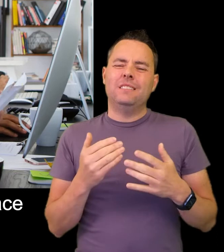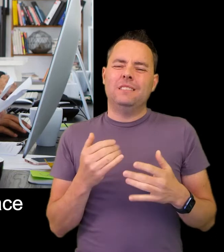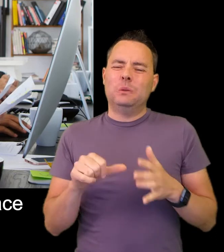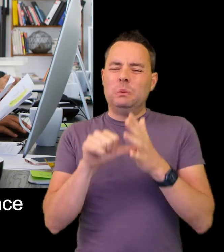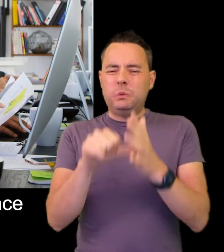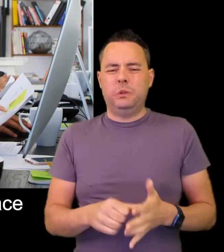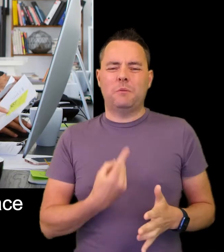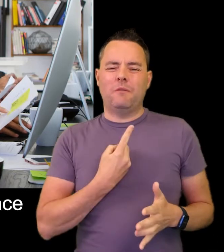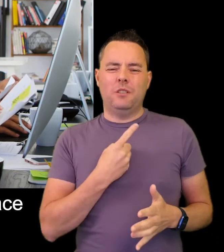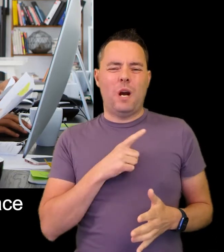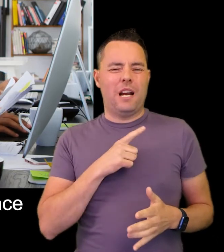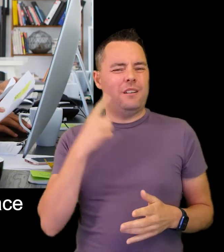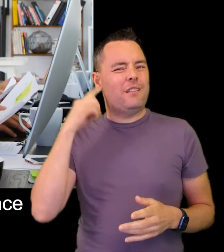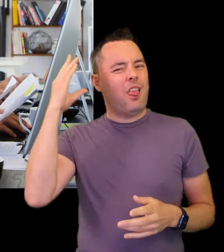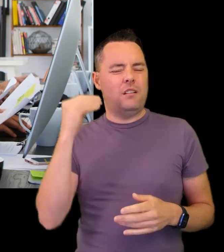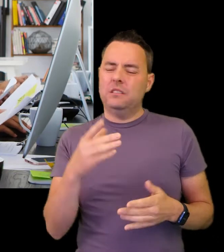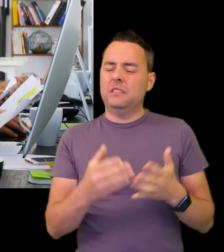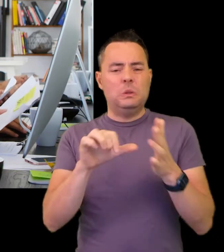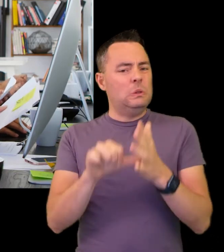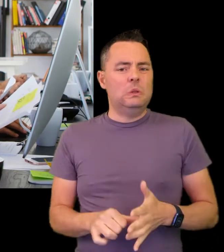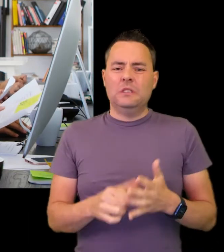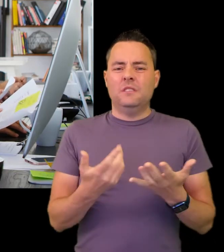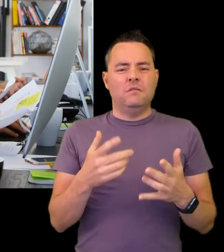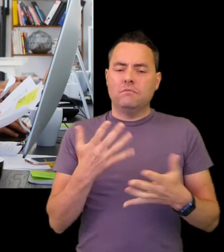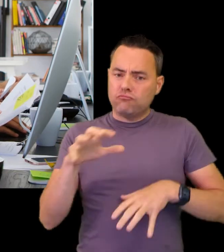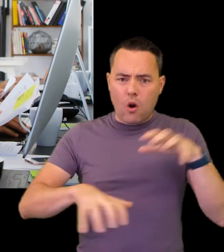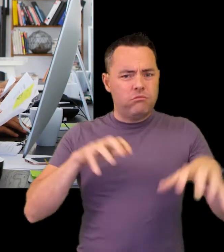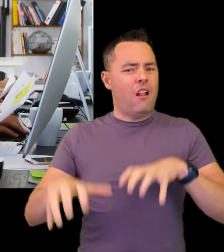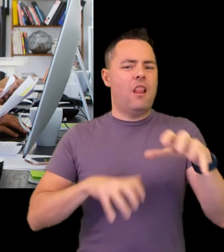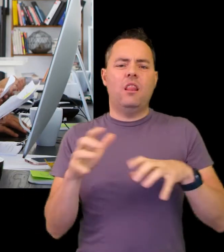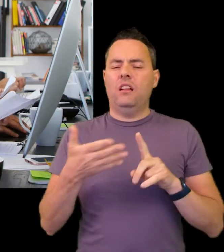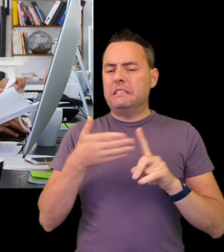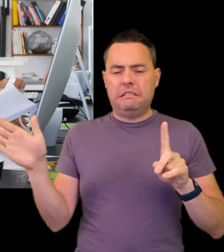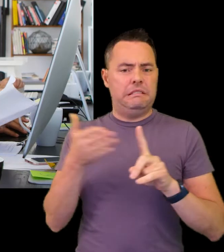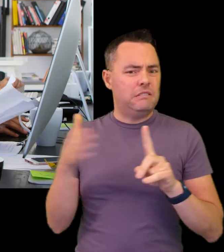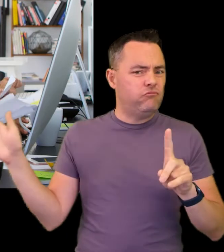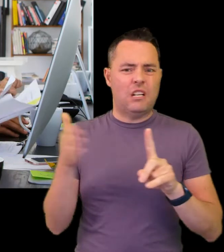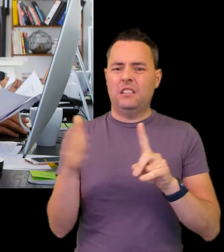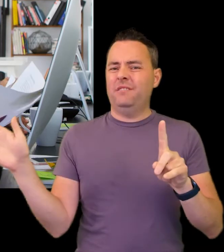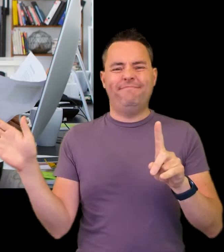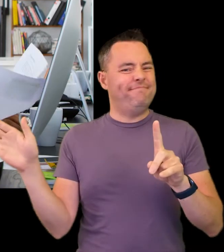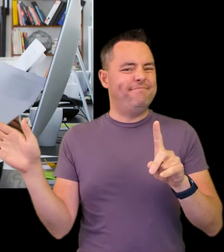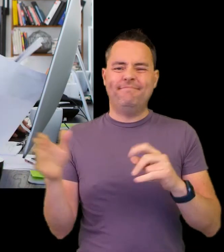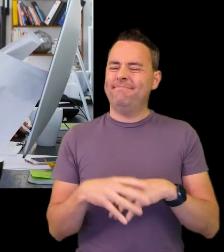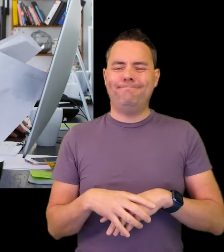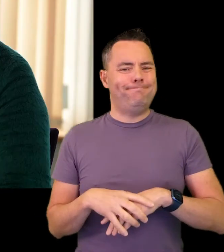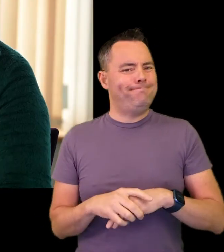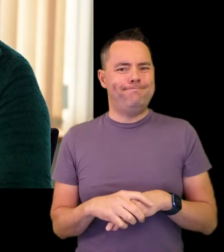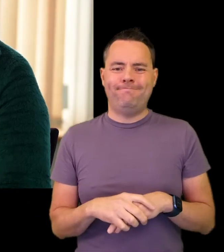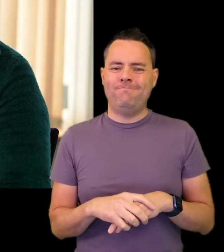incredibly difficult place for people with a hearing loss or who struggle with any sort of